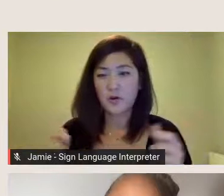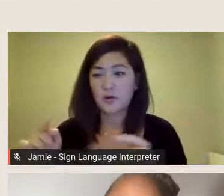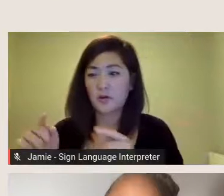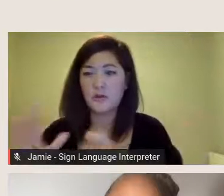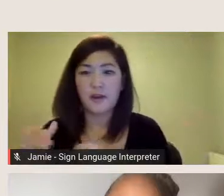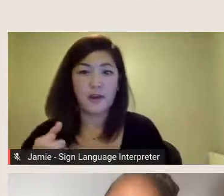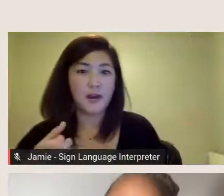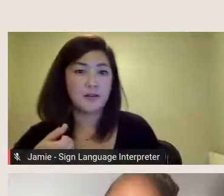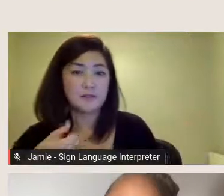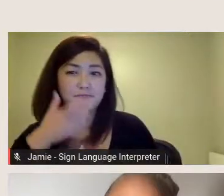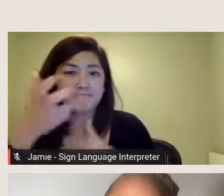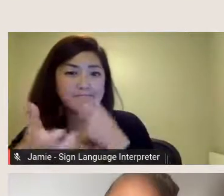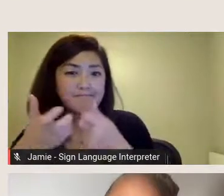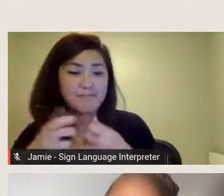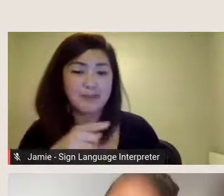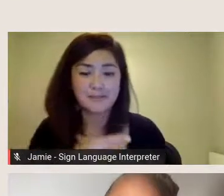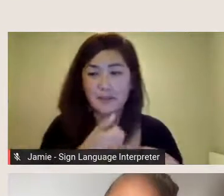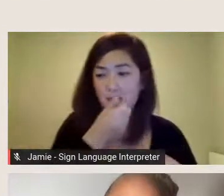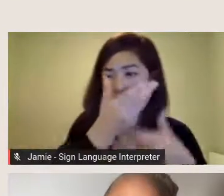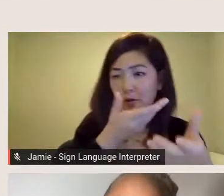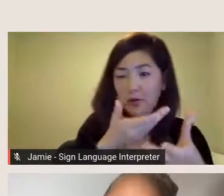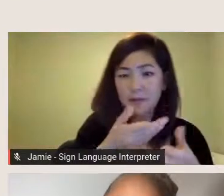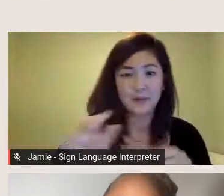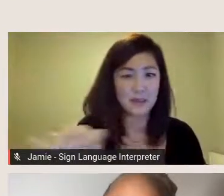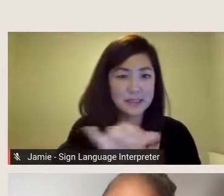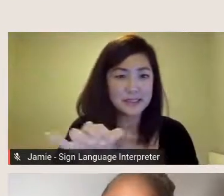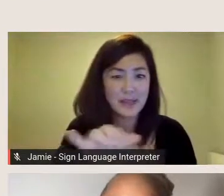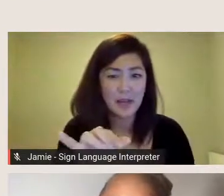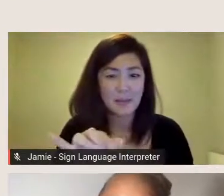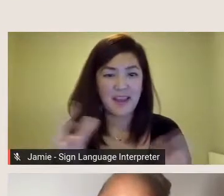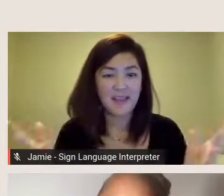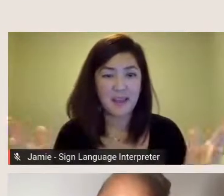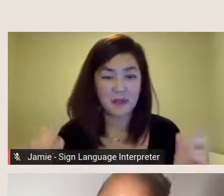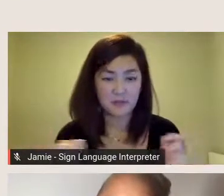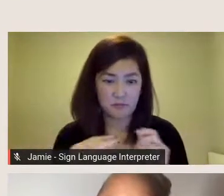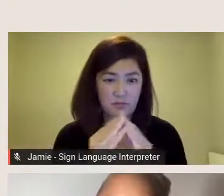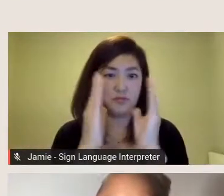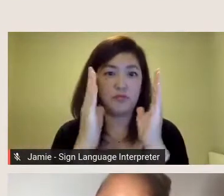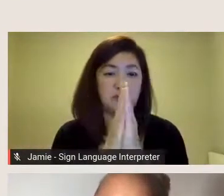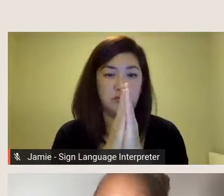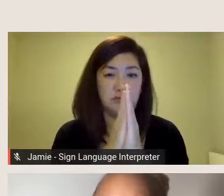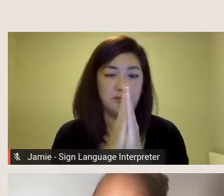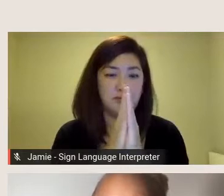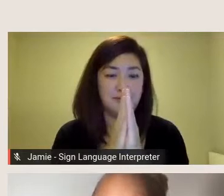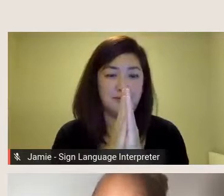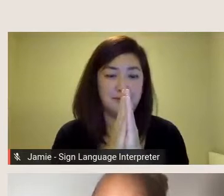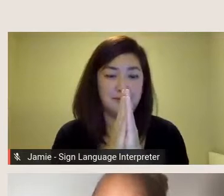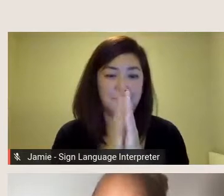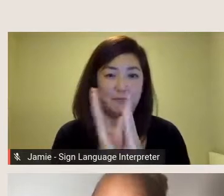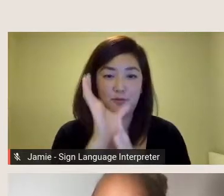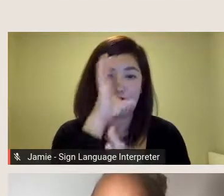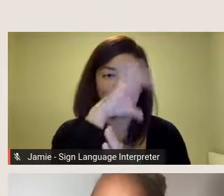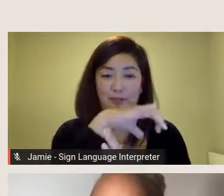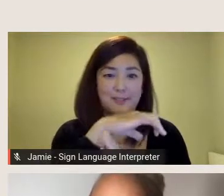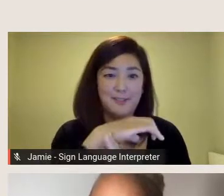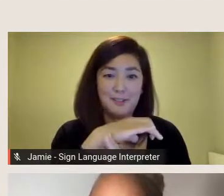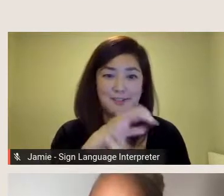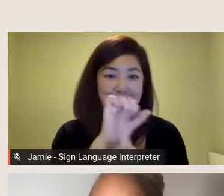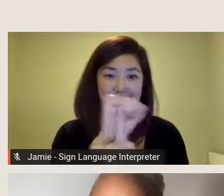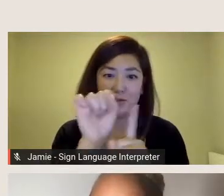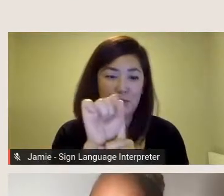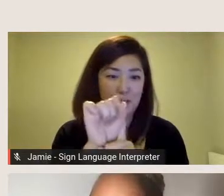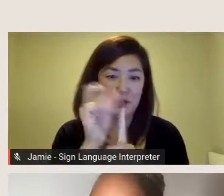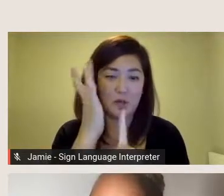different ends, and how these kind of things just ended up colliding and intersecting in this weird way because of this really like